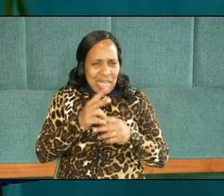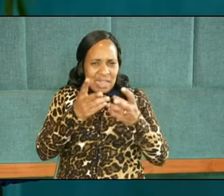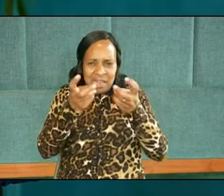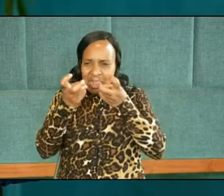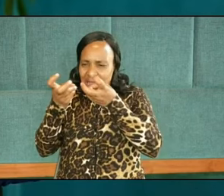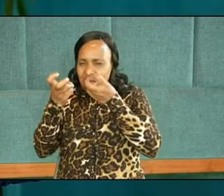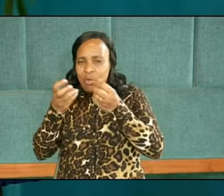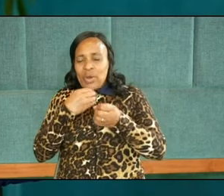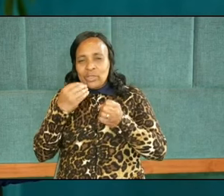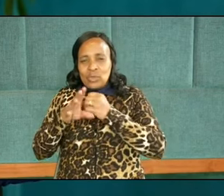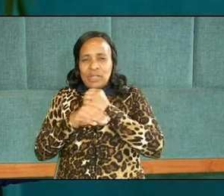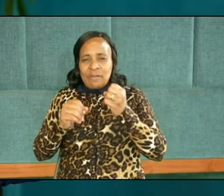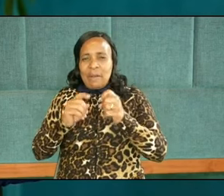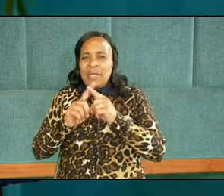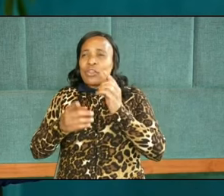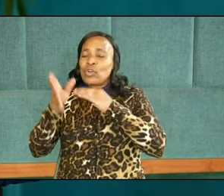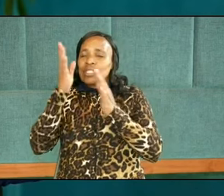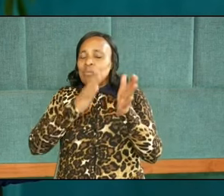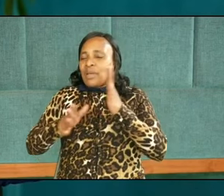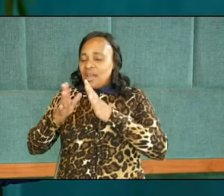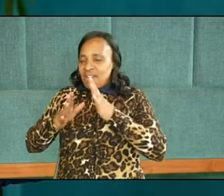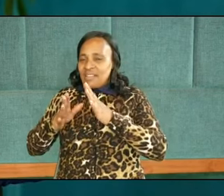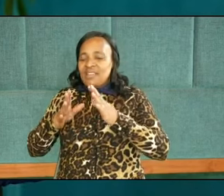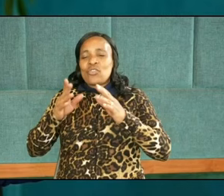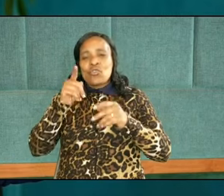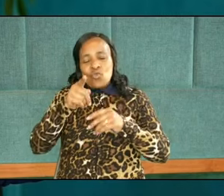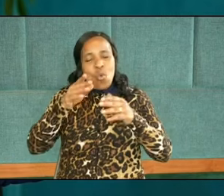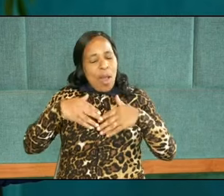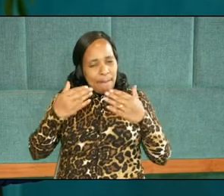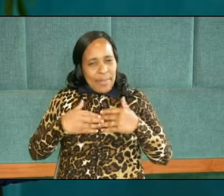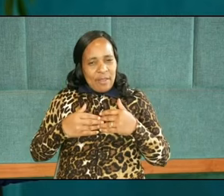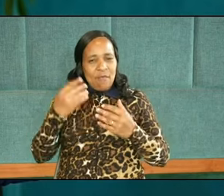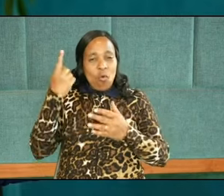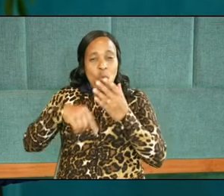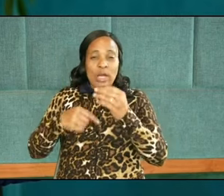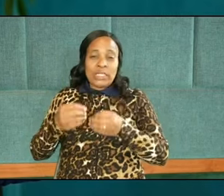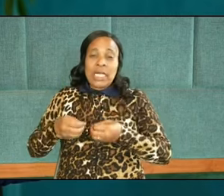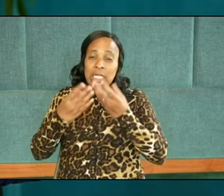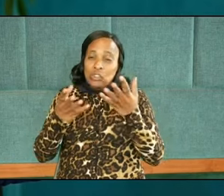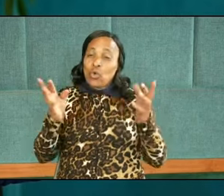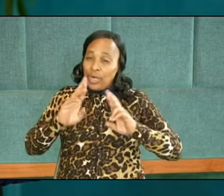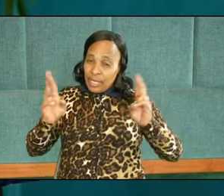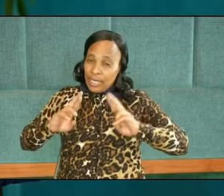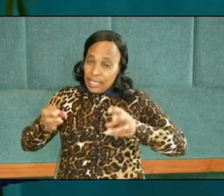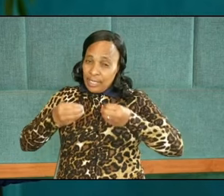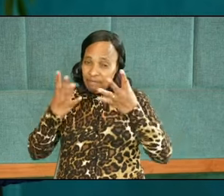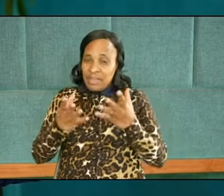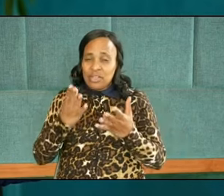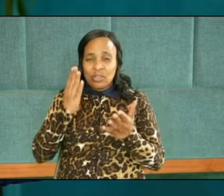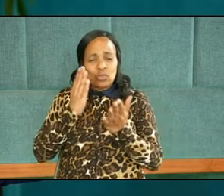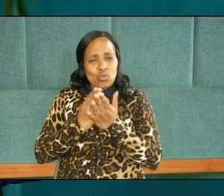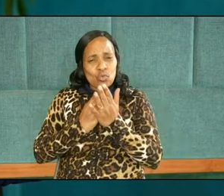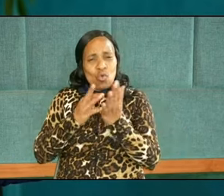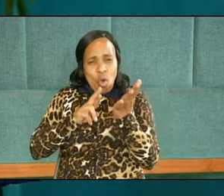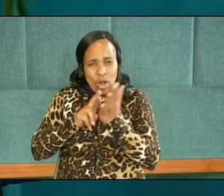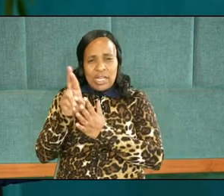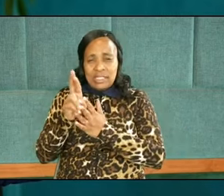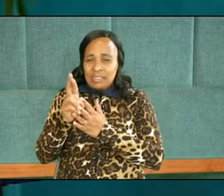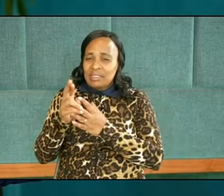plan is for us to be happy with what he has already given us. And quite honestly, he's given us a